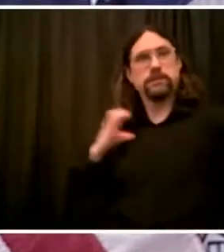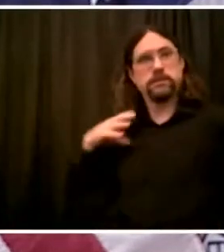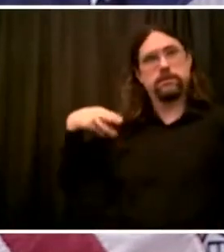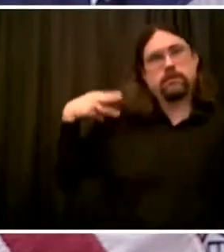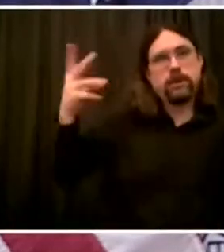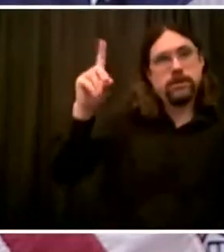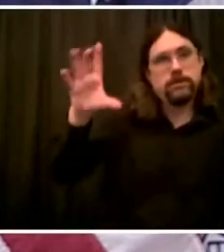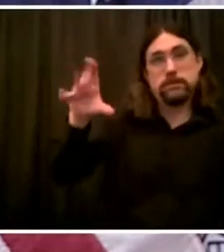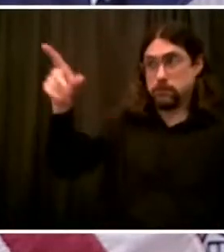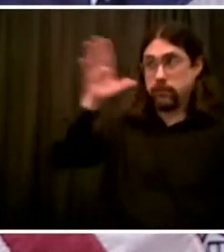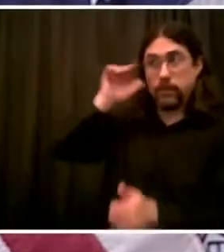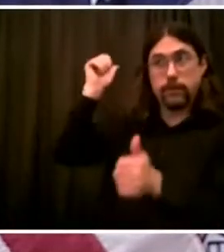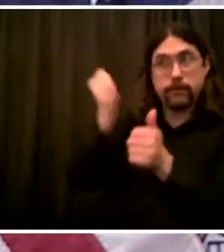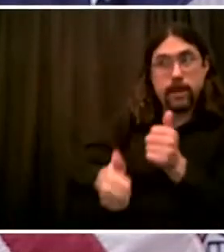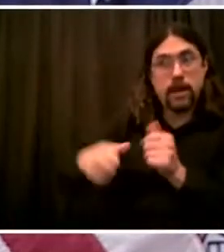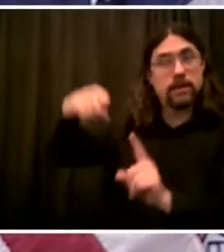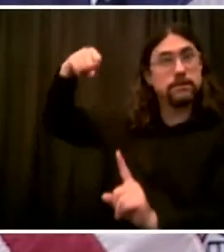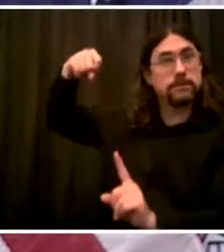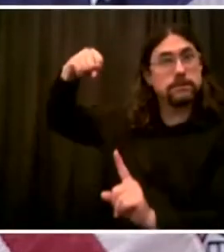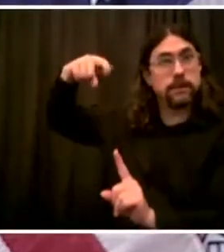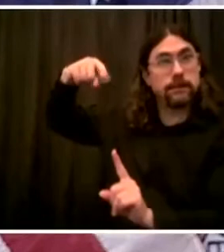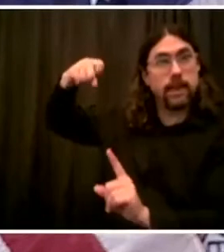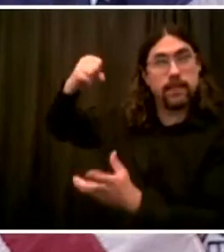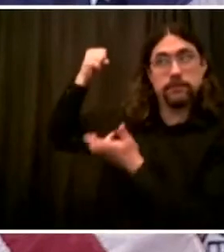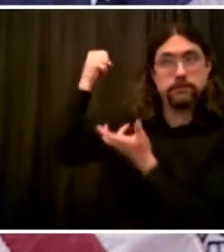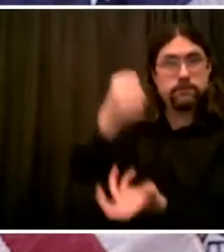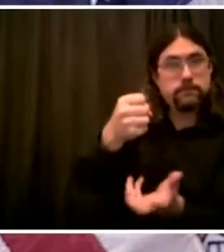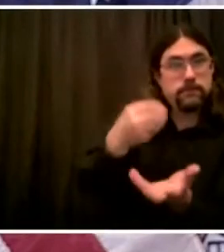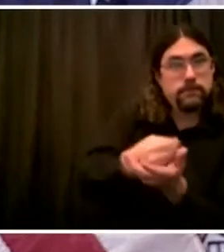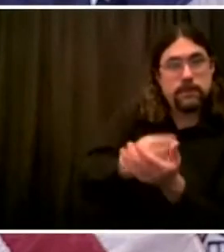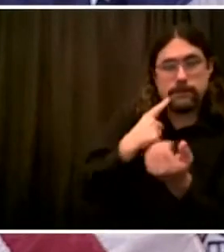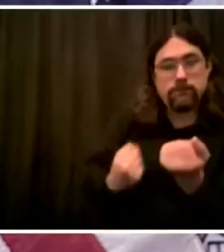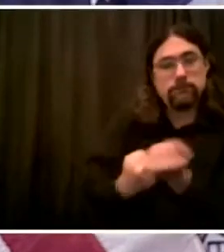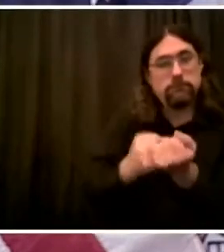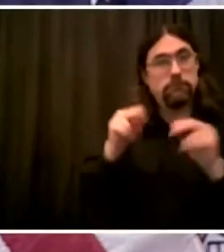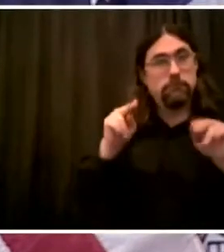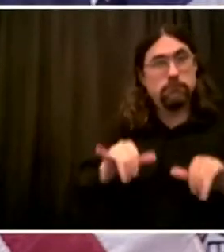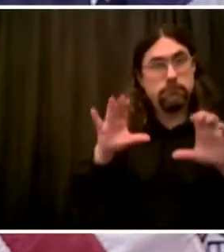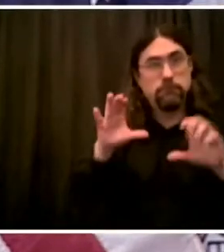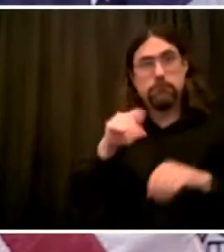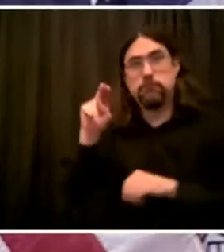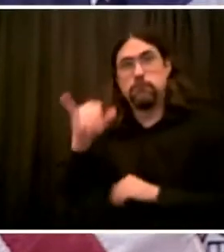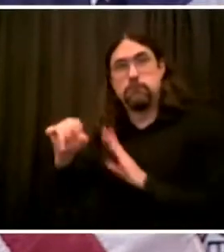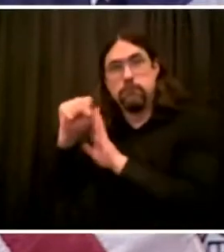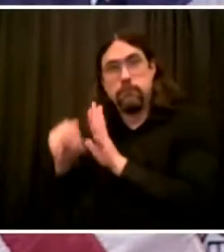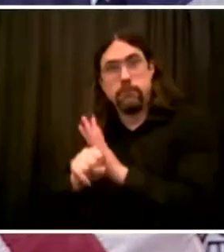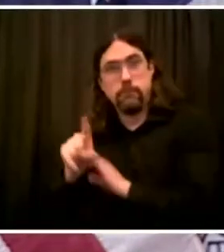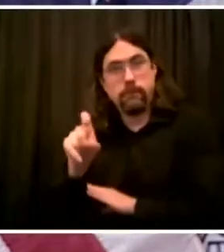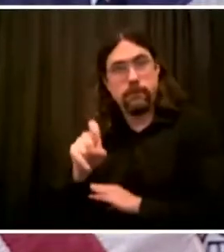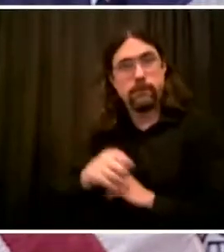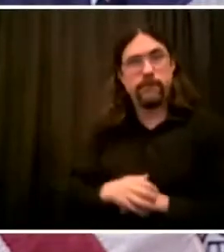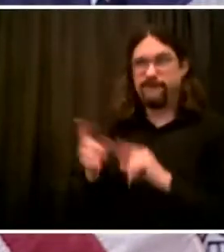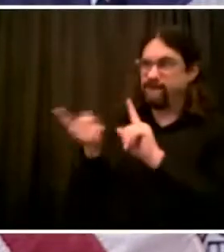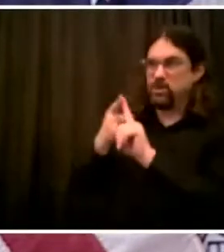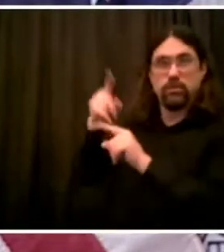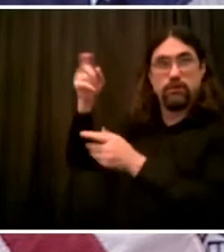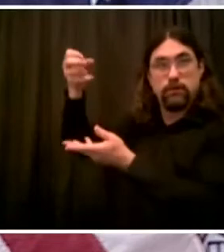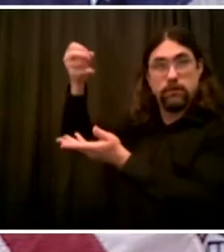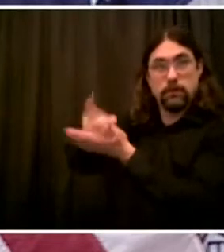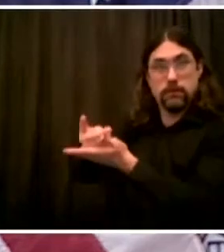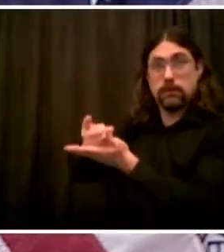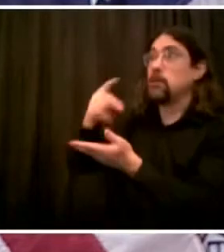of doing something very important and putting down the marker of a stimulus package that would actually work for New York City and New York State and cities and